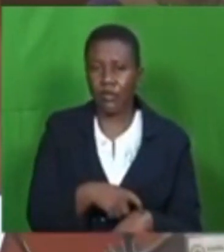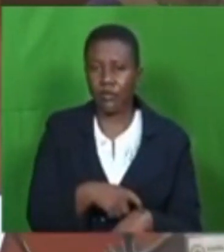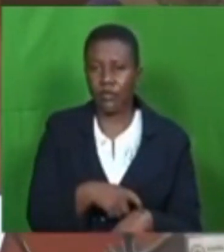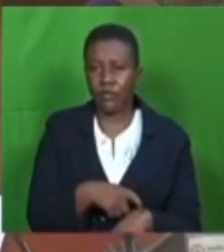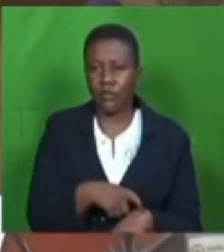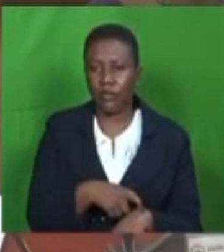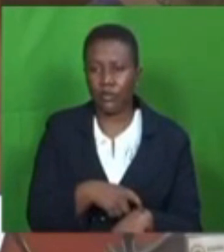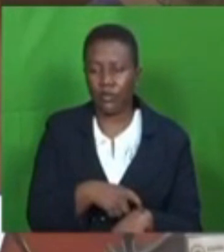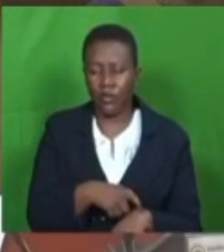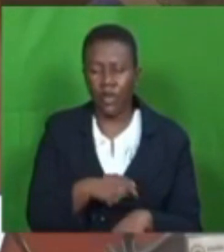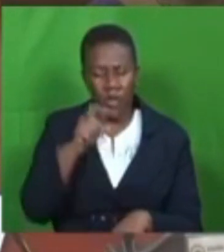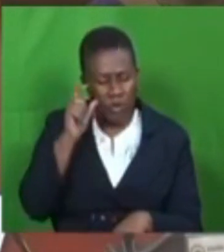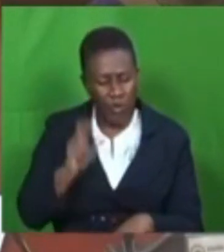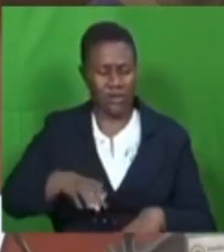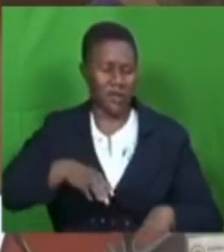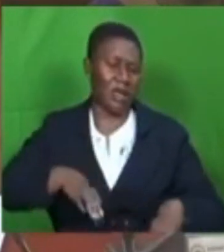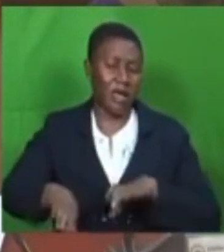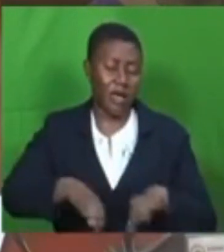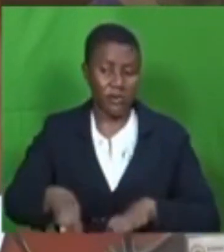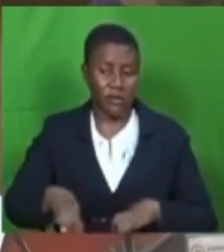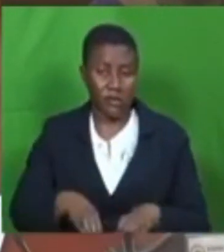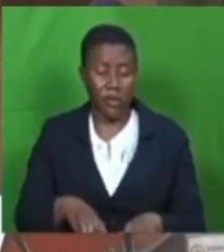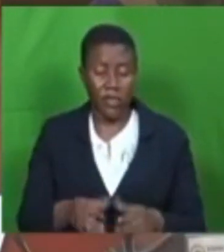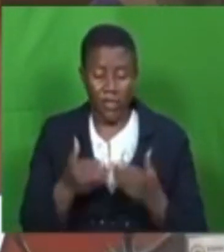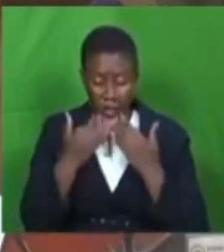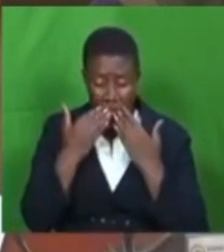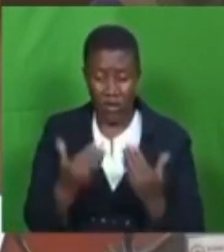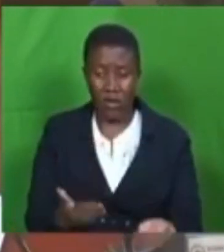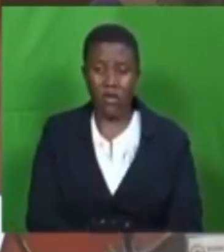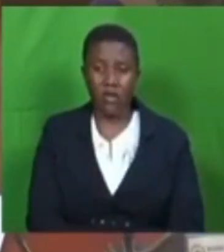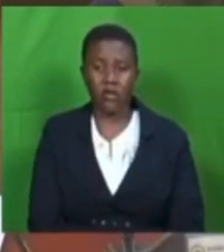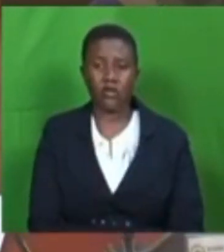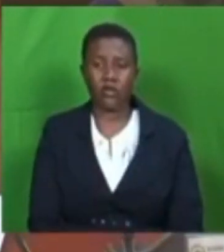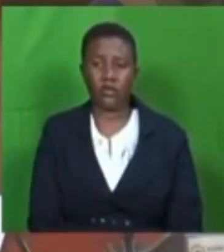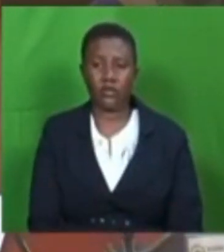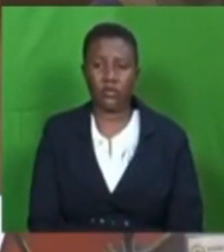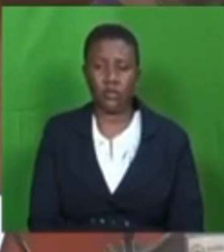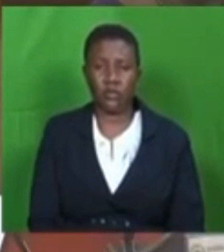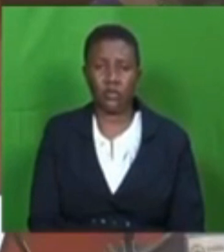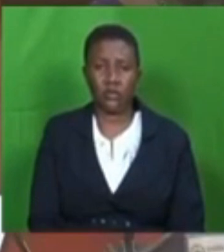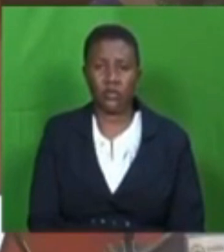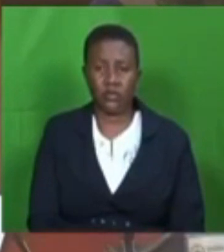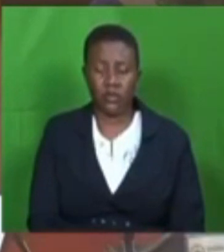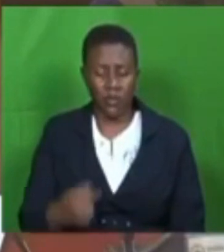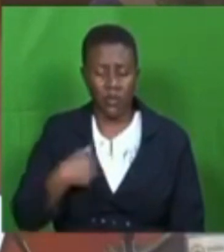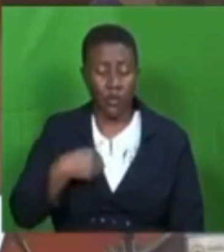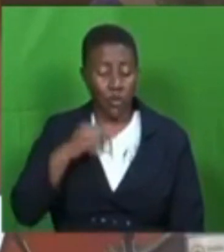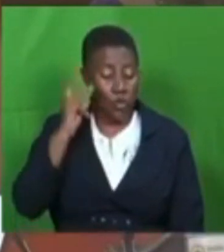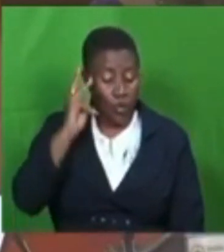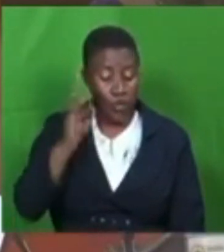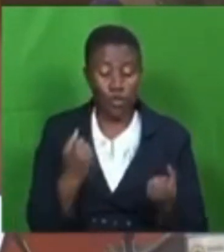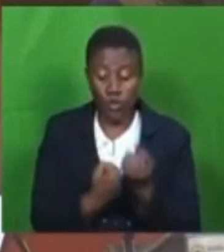to take up this issue. I thank you for the opportunity, and I will support the